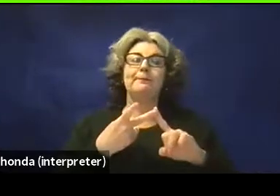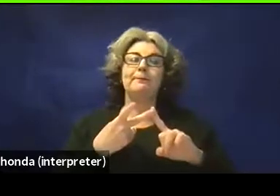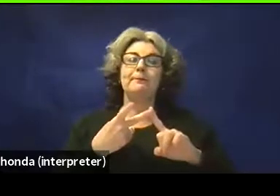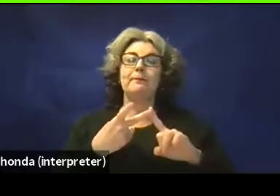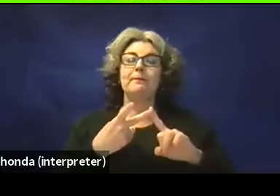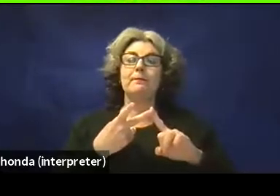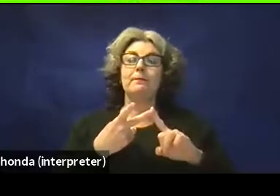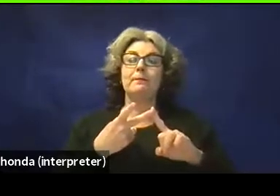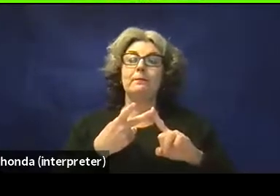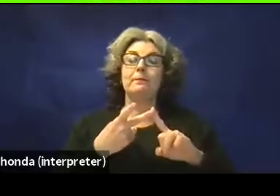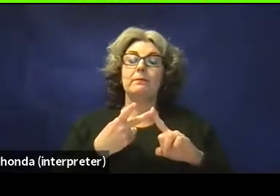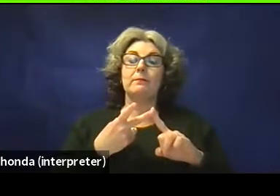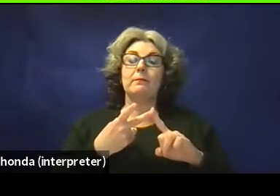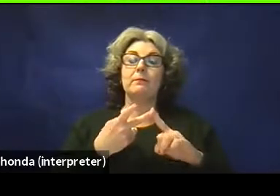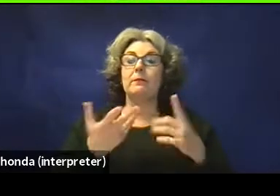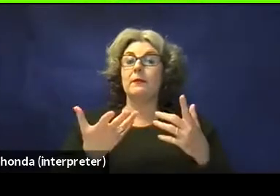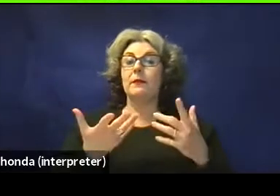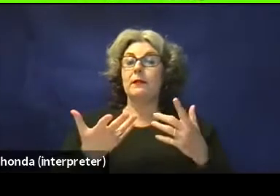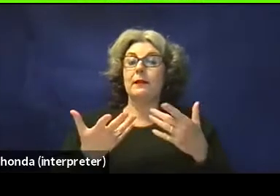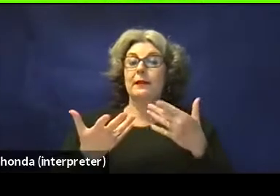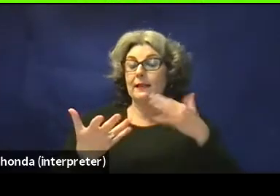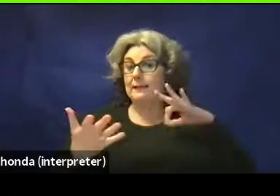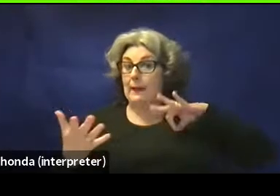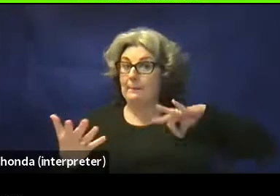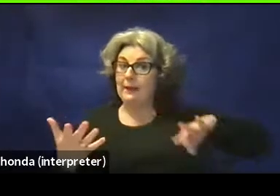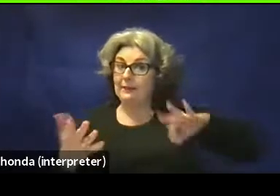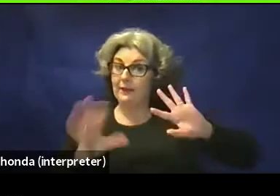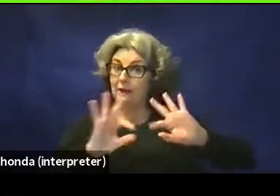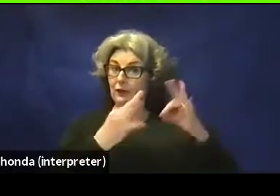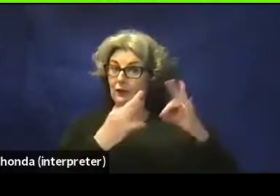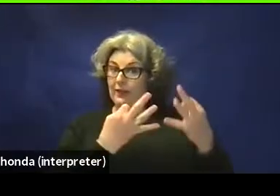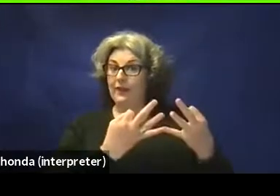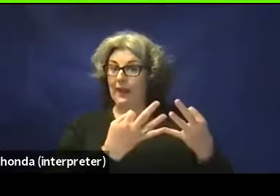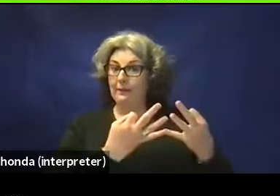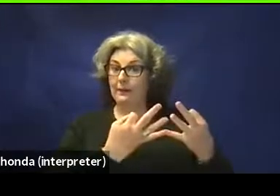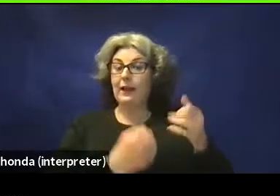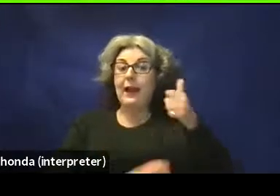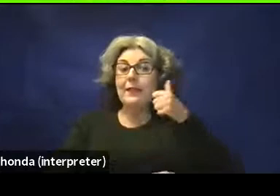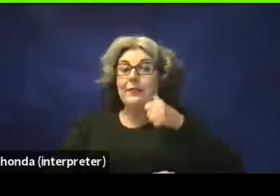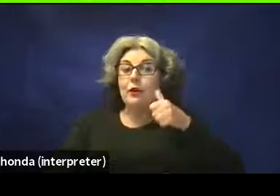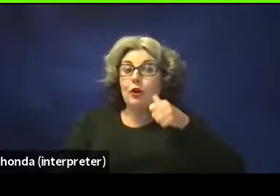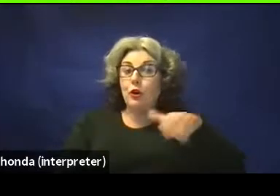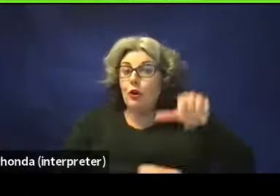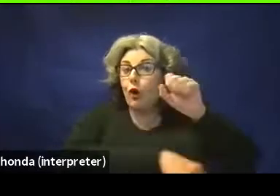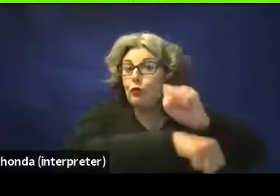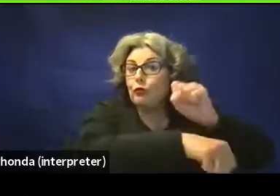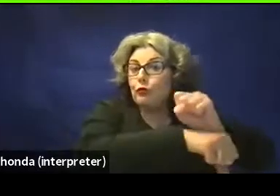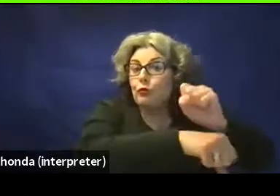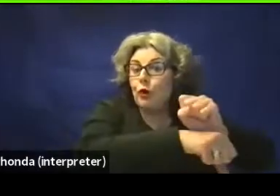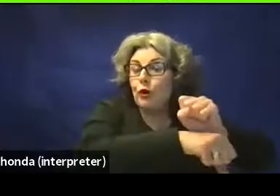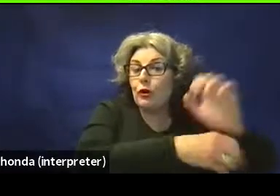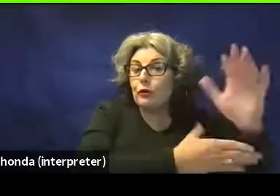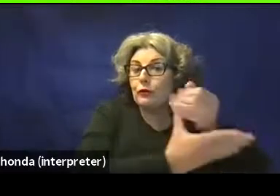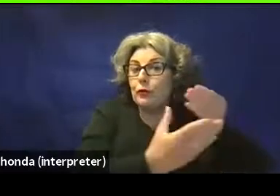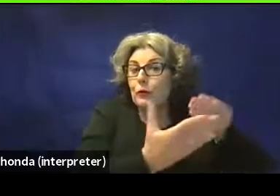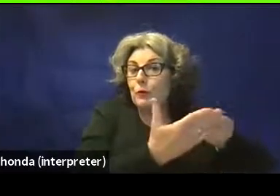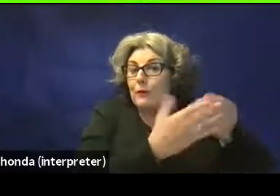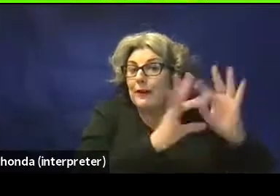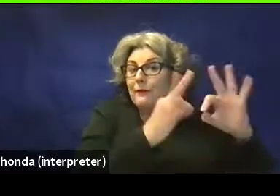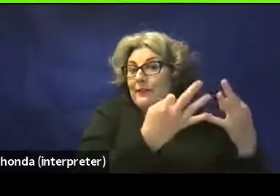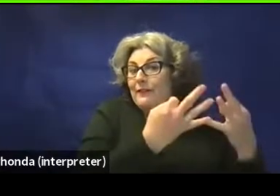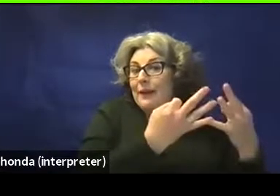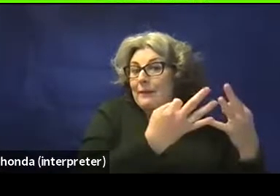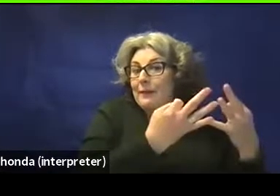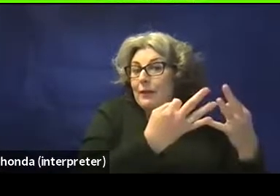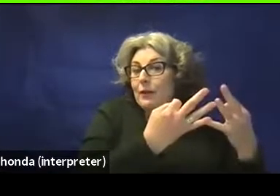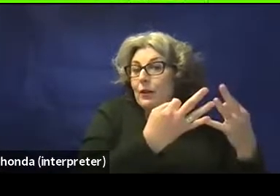themselves, is it a better benefit to us that the girl goes out to work to make supplemental income for the family instead of